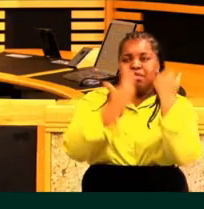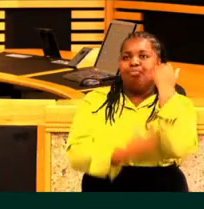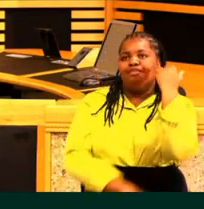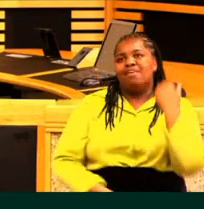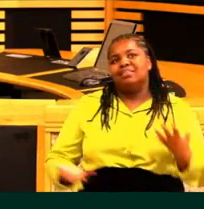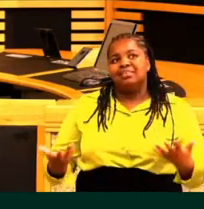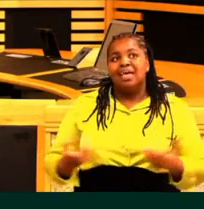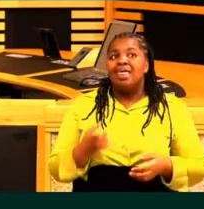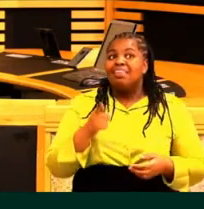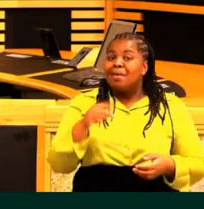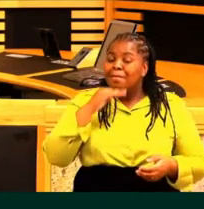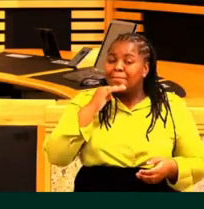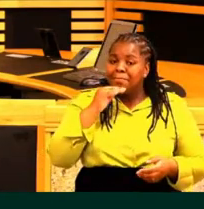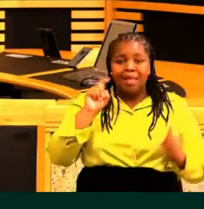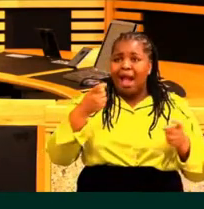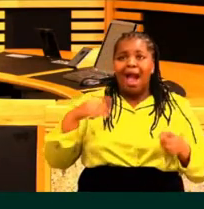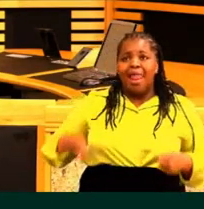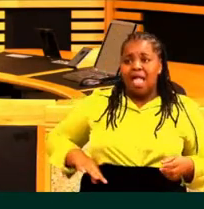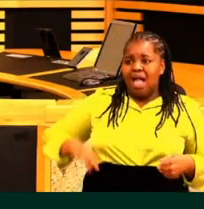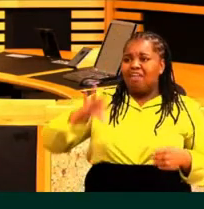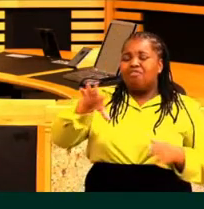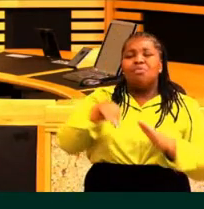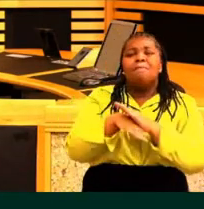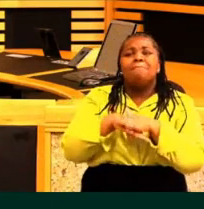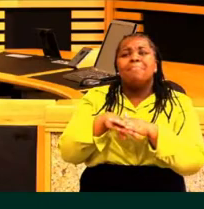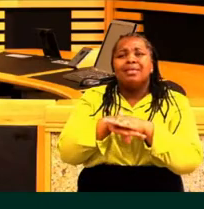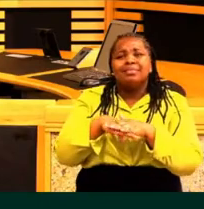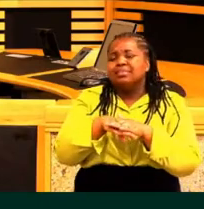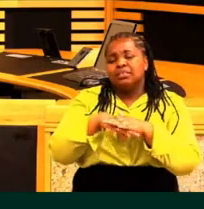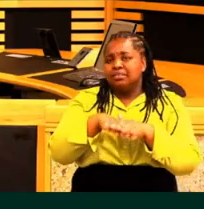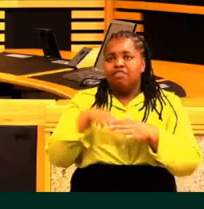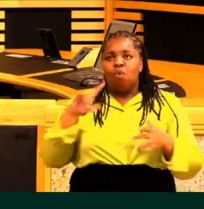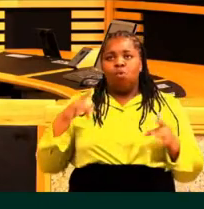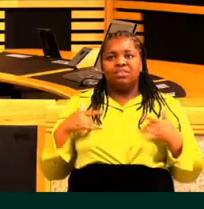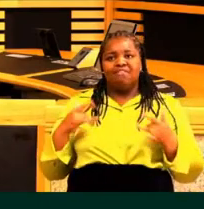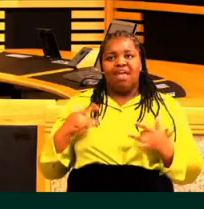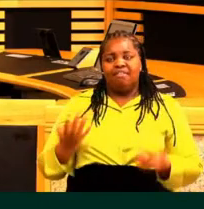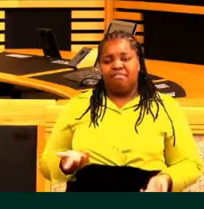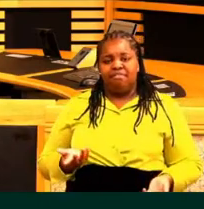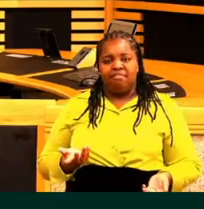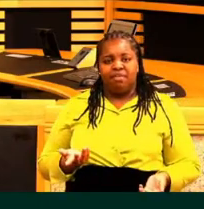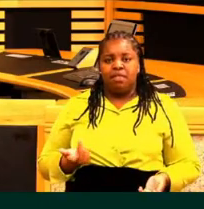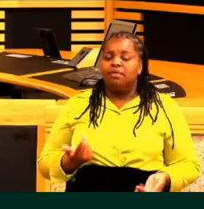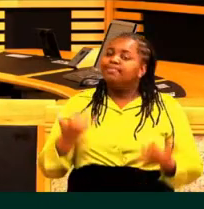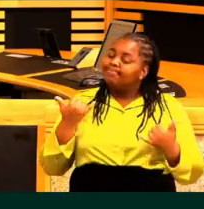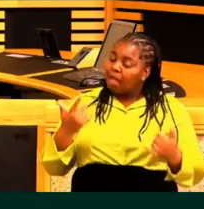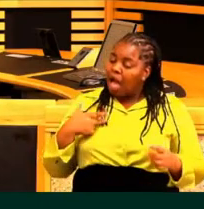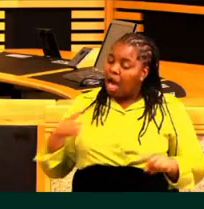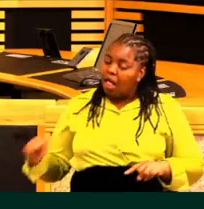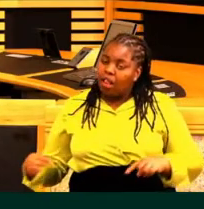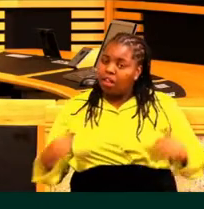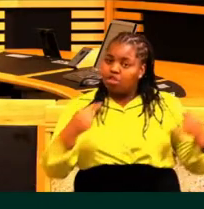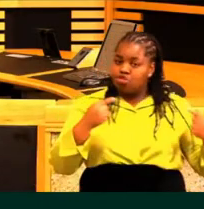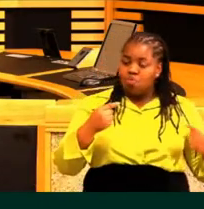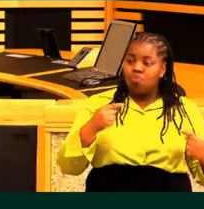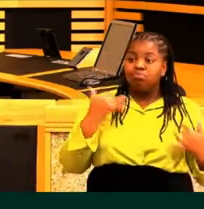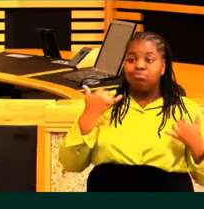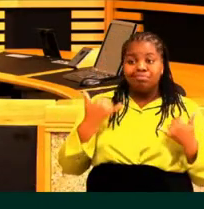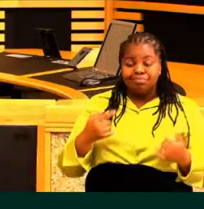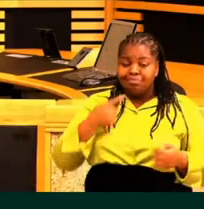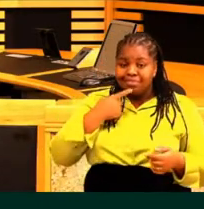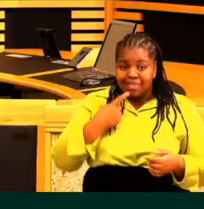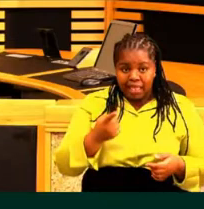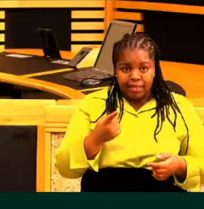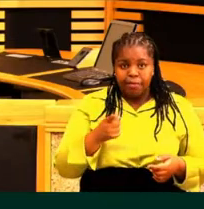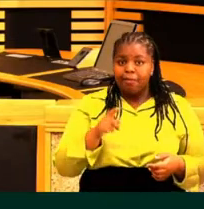this means that they are unable to afford basic necessities to survive I would urge you here to this Gathering that you